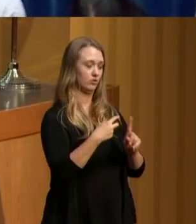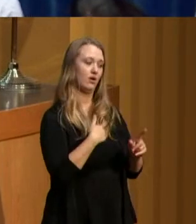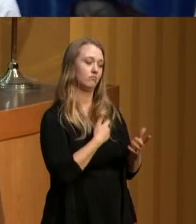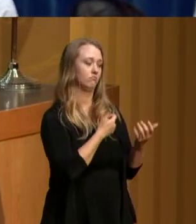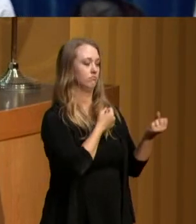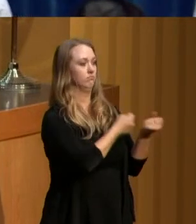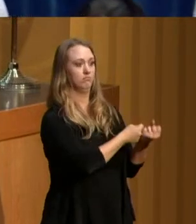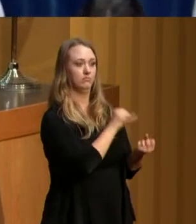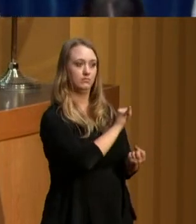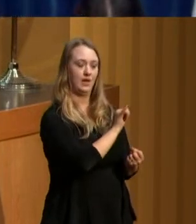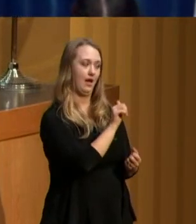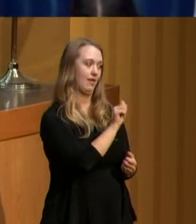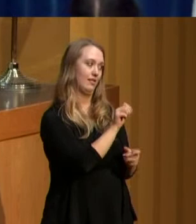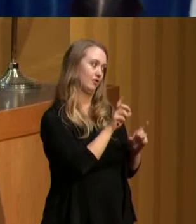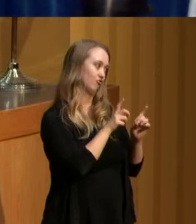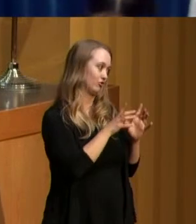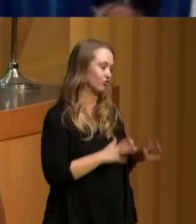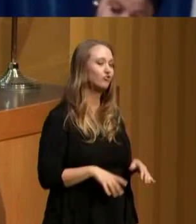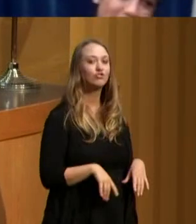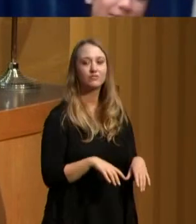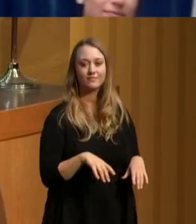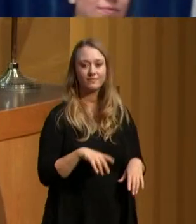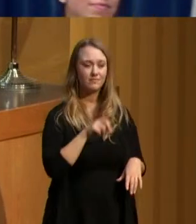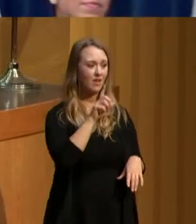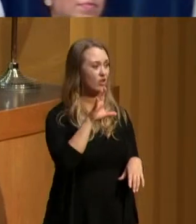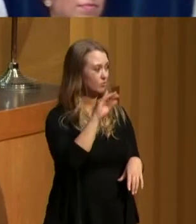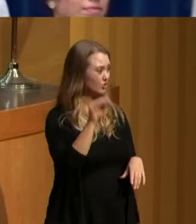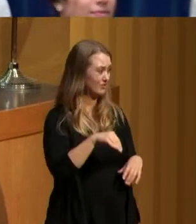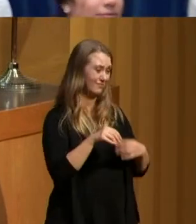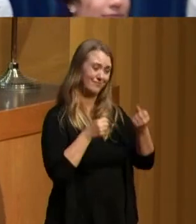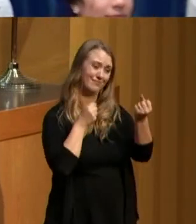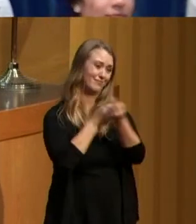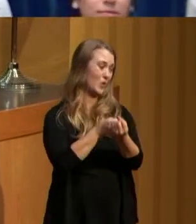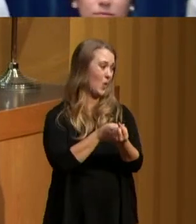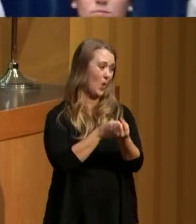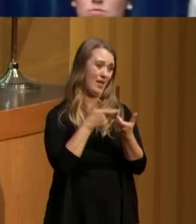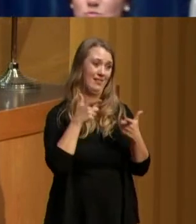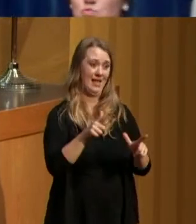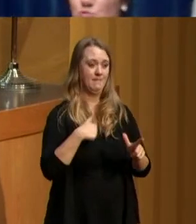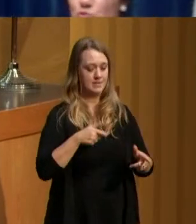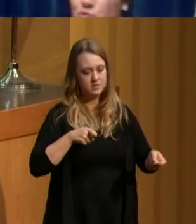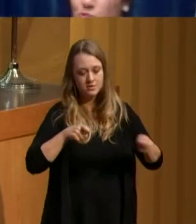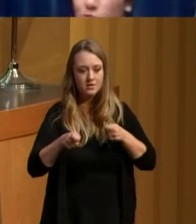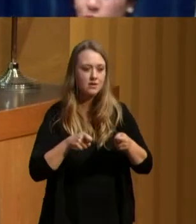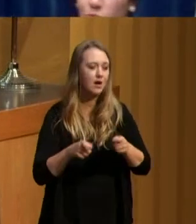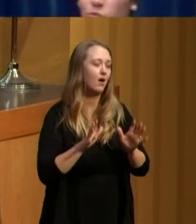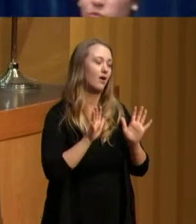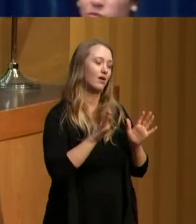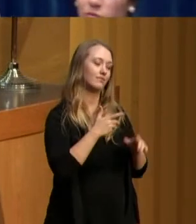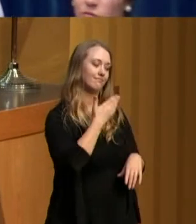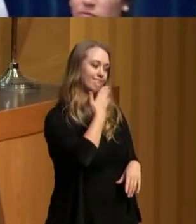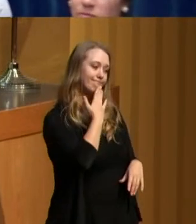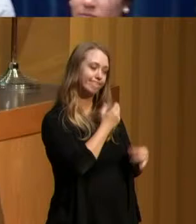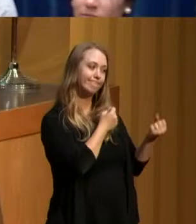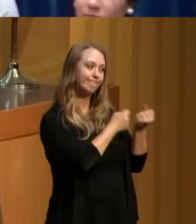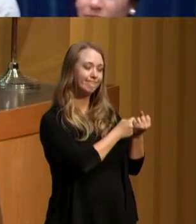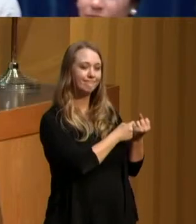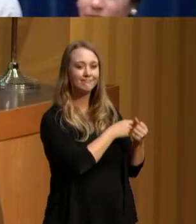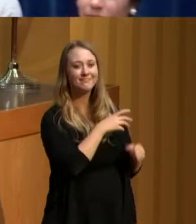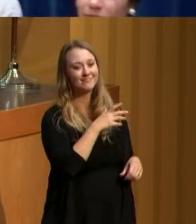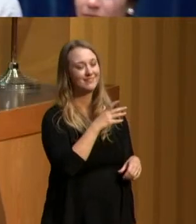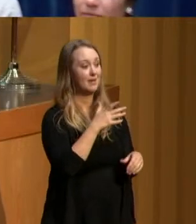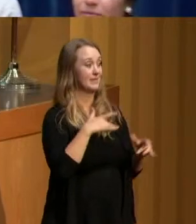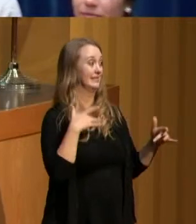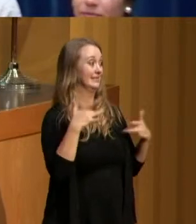director. 100% support, but let you do what you do. Thank you, KK, for everything that you do, and excited to have the future with